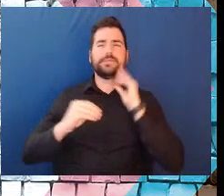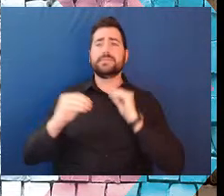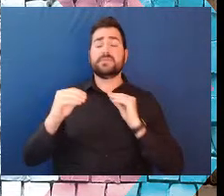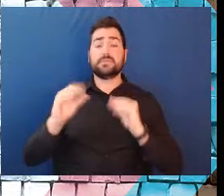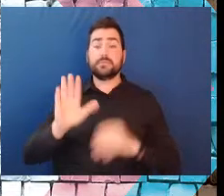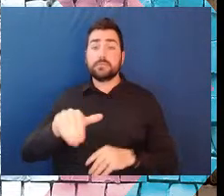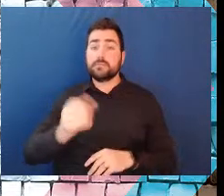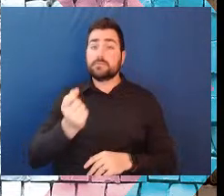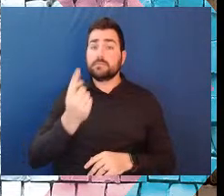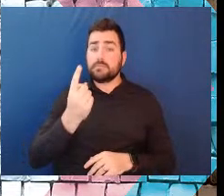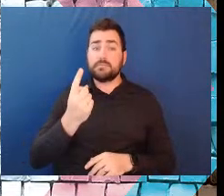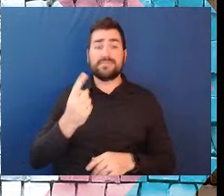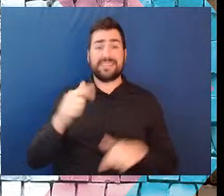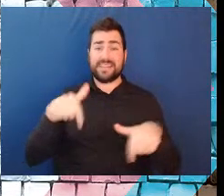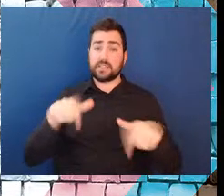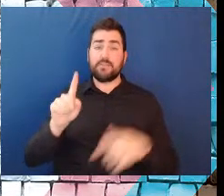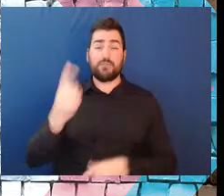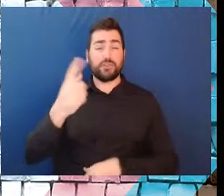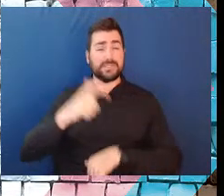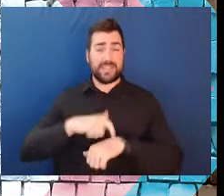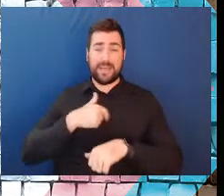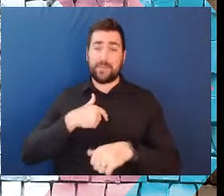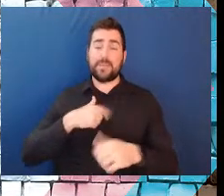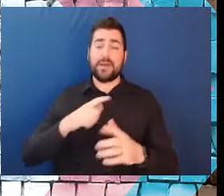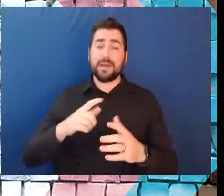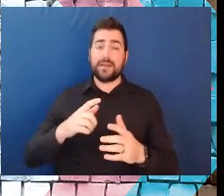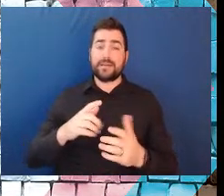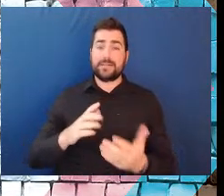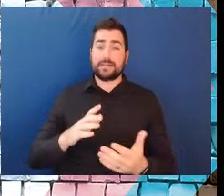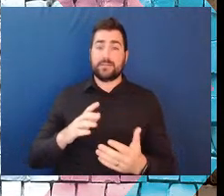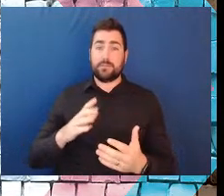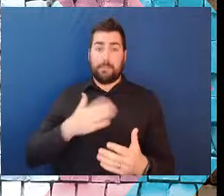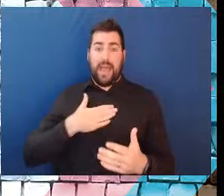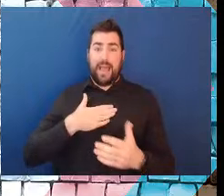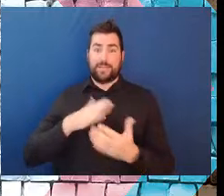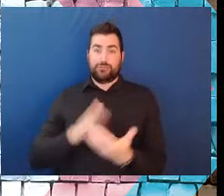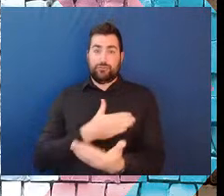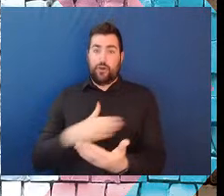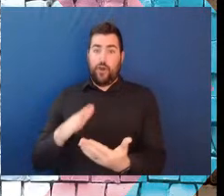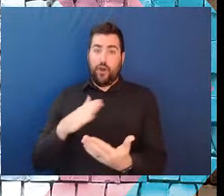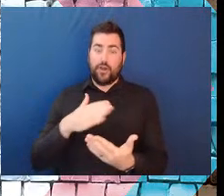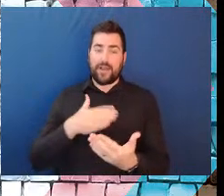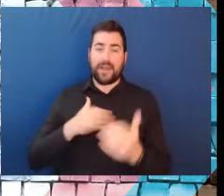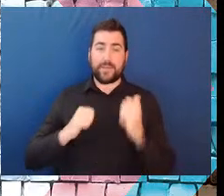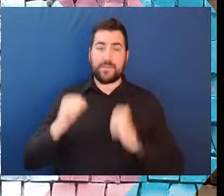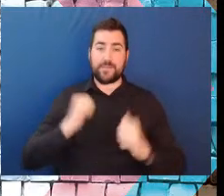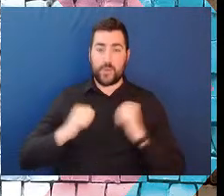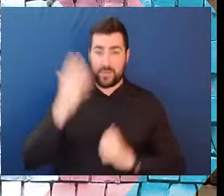I've performed an original in front of a live audience, so, or in front of an audience in general. But hope you guys enjoy.